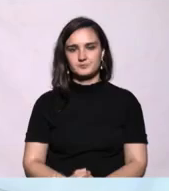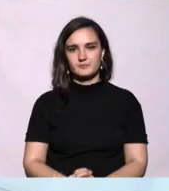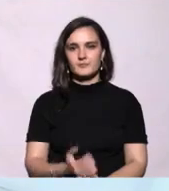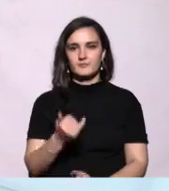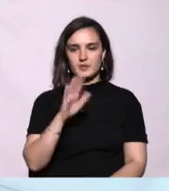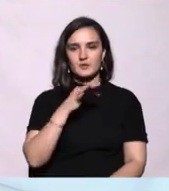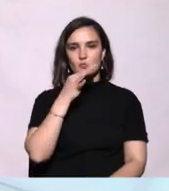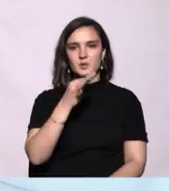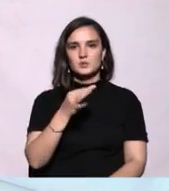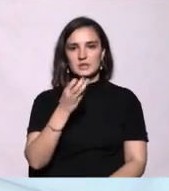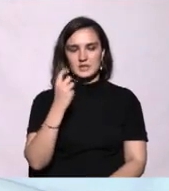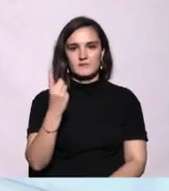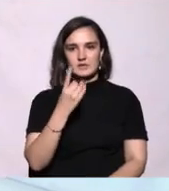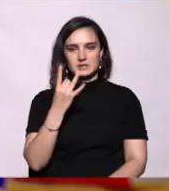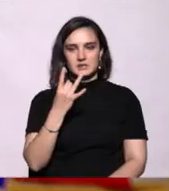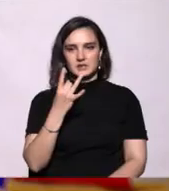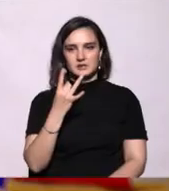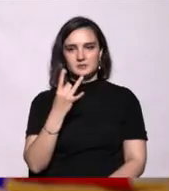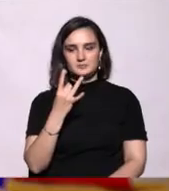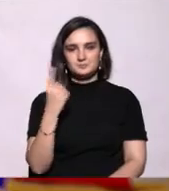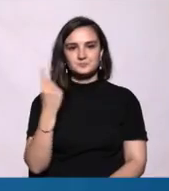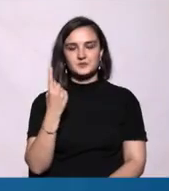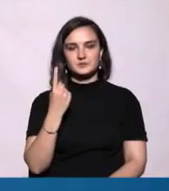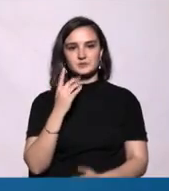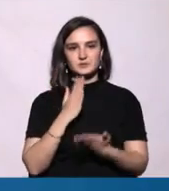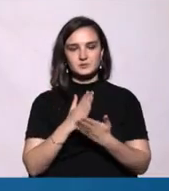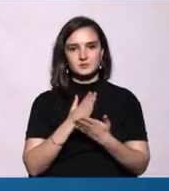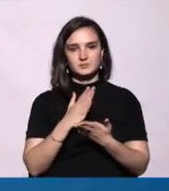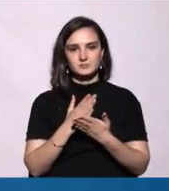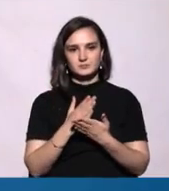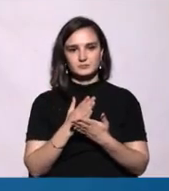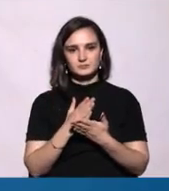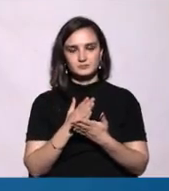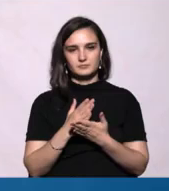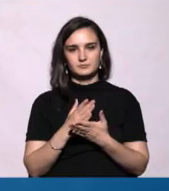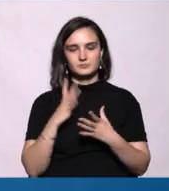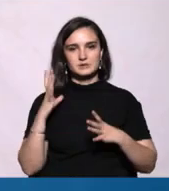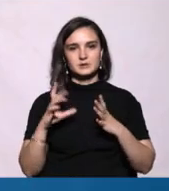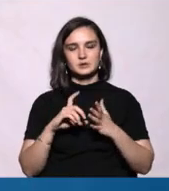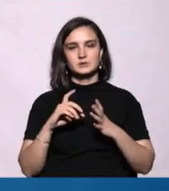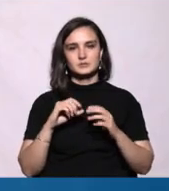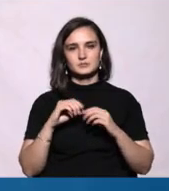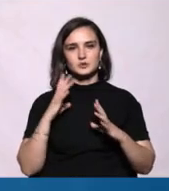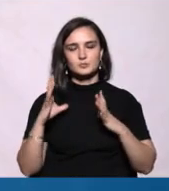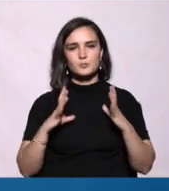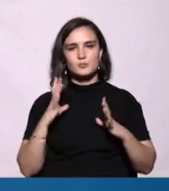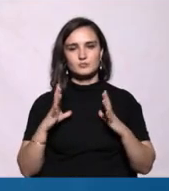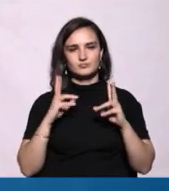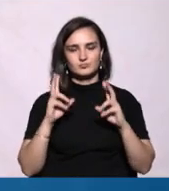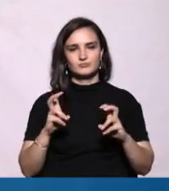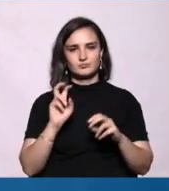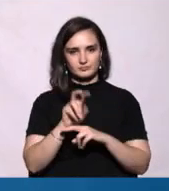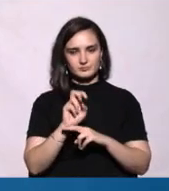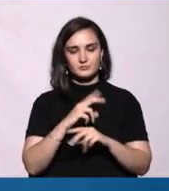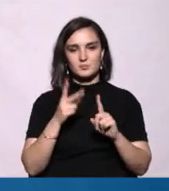the answers one more time. So, the first one is go to the gym. And, secondly, it's